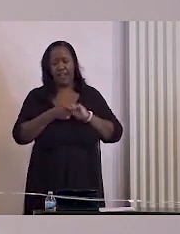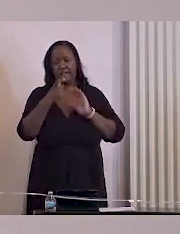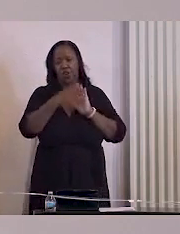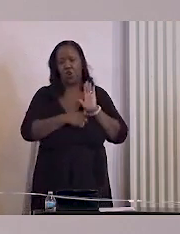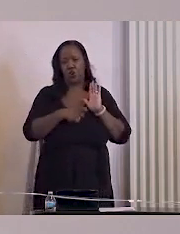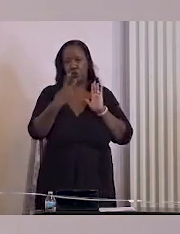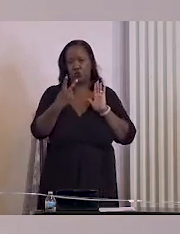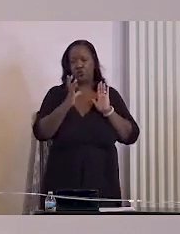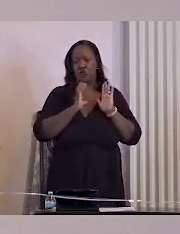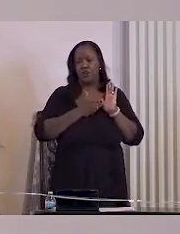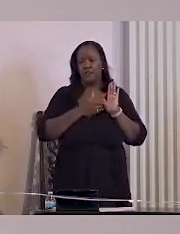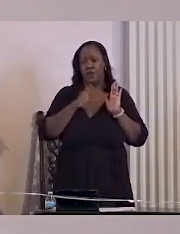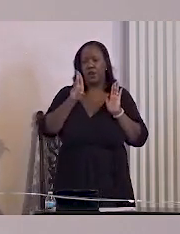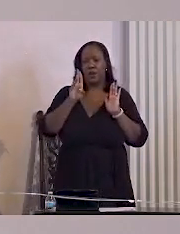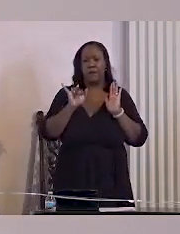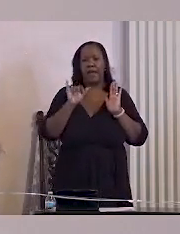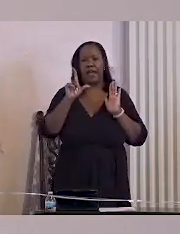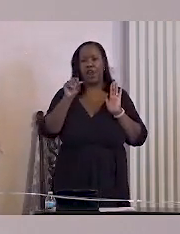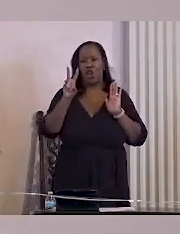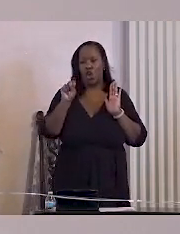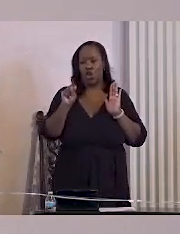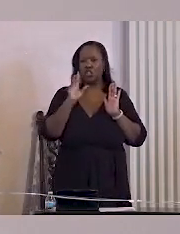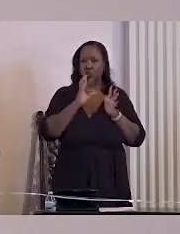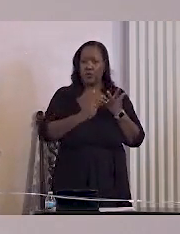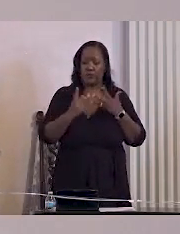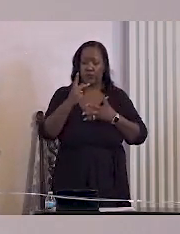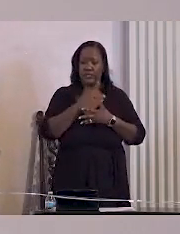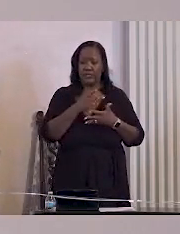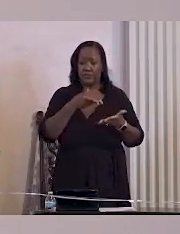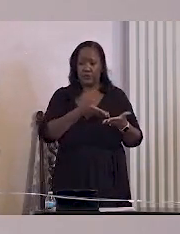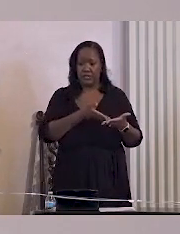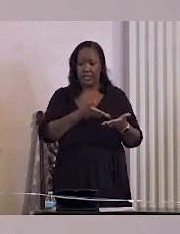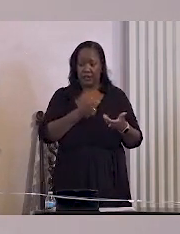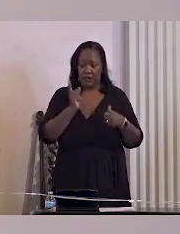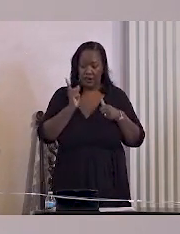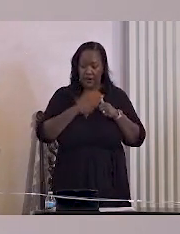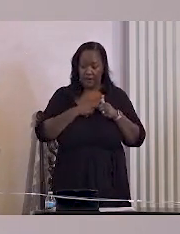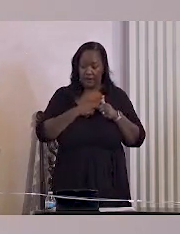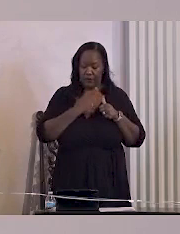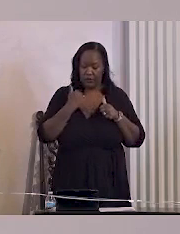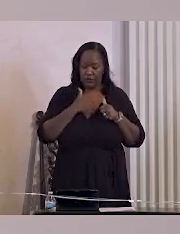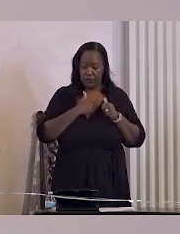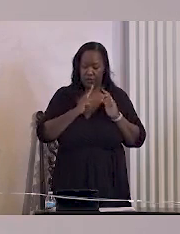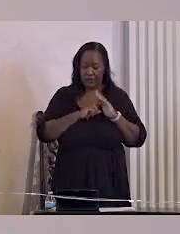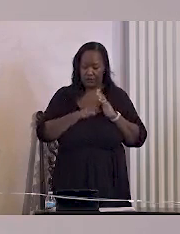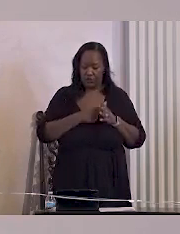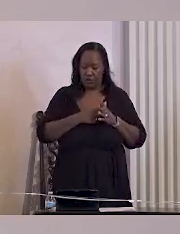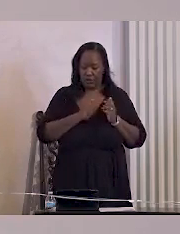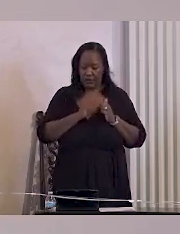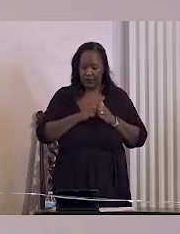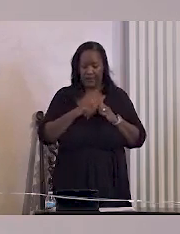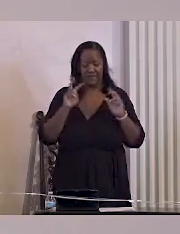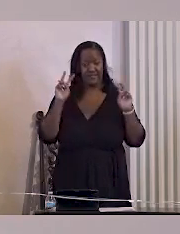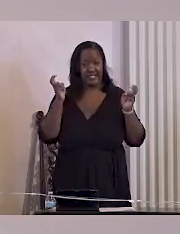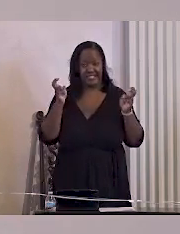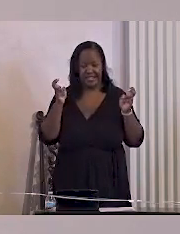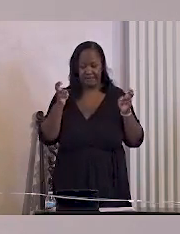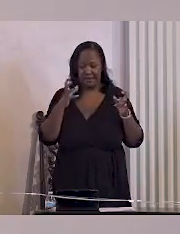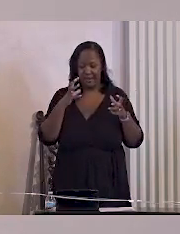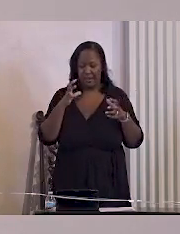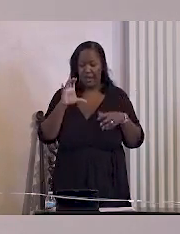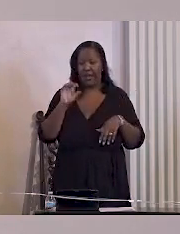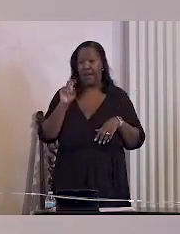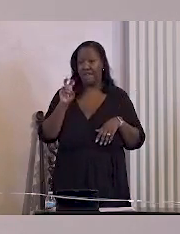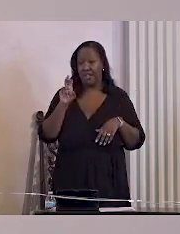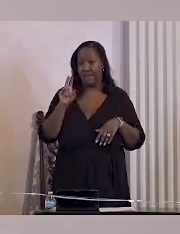our bylaws, where our principles reside. First, we have started with this statement of